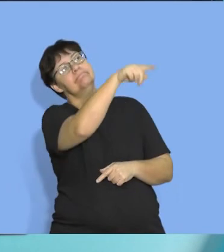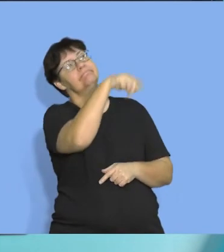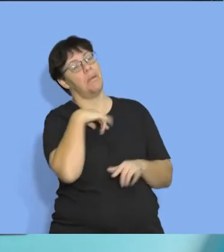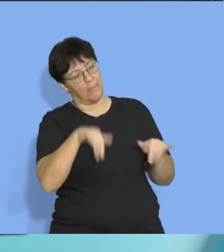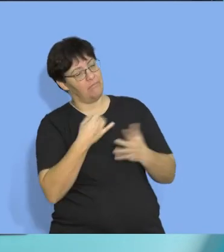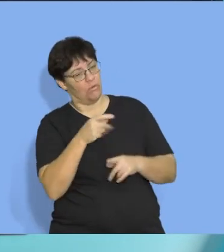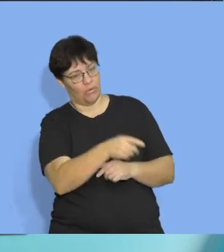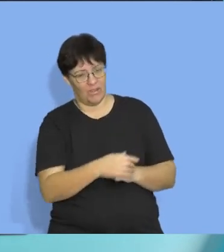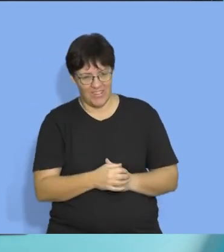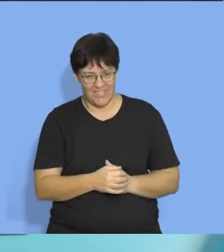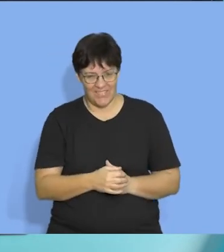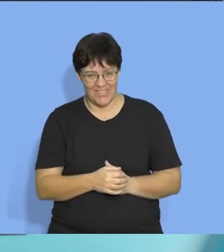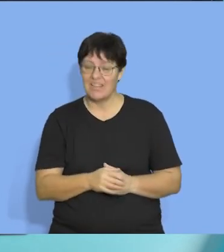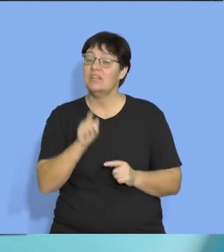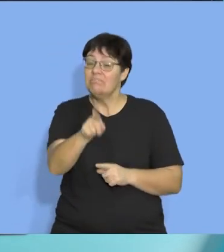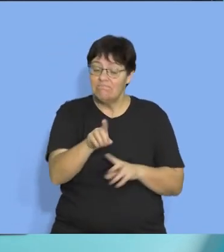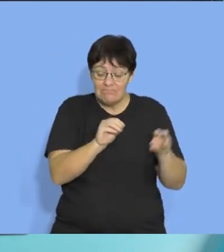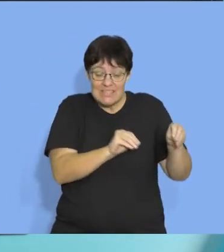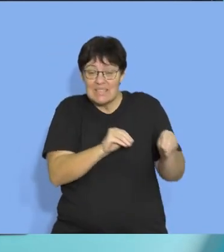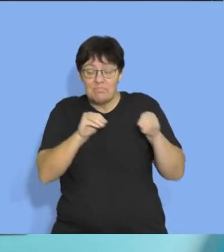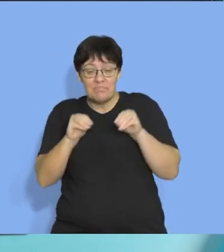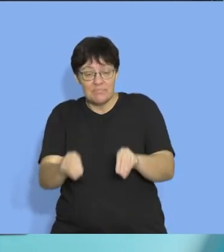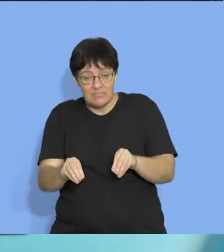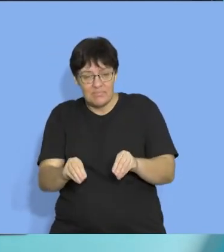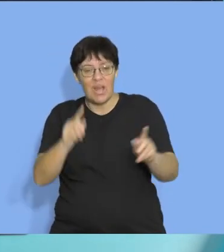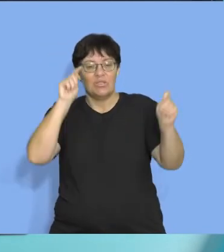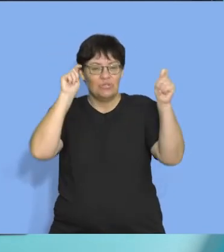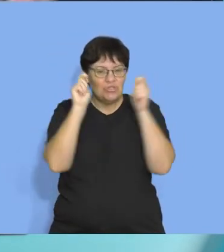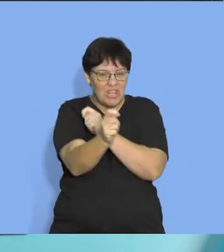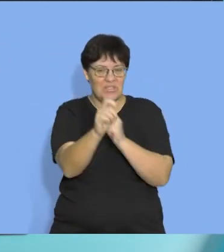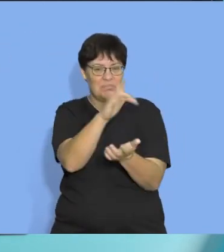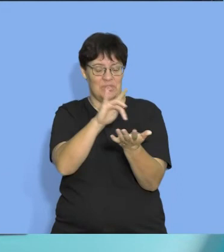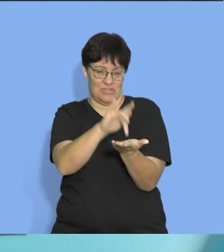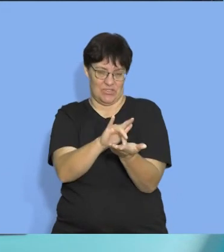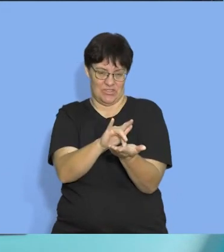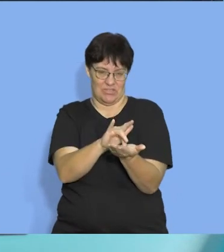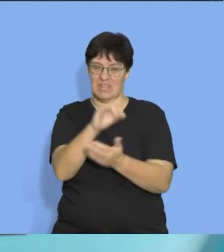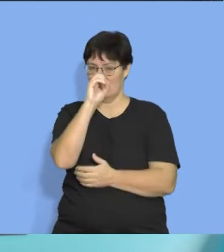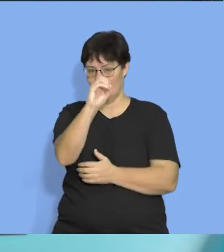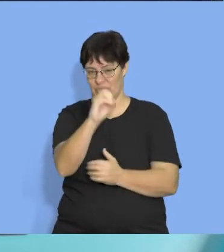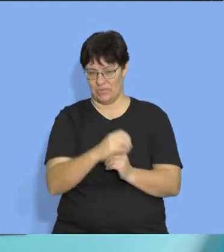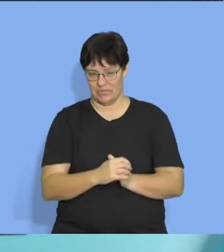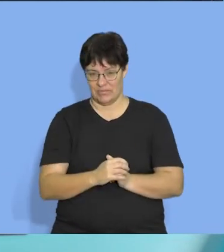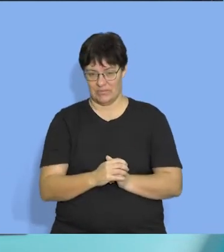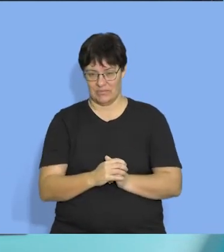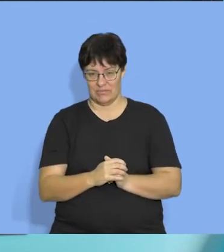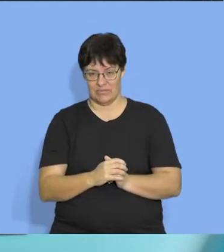back, okay? So their displacement, their change in position is